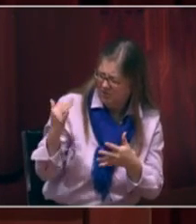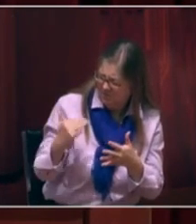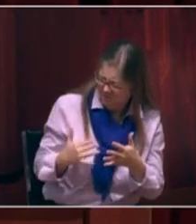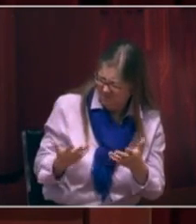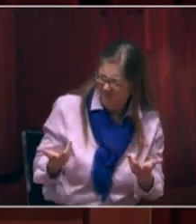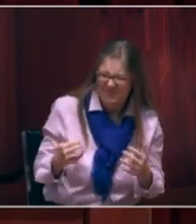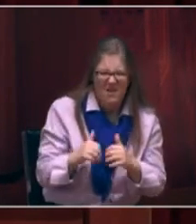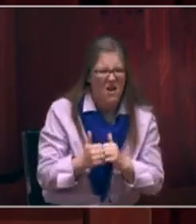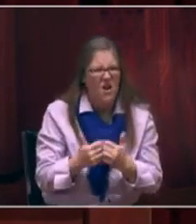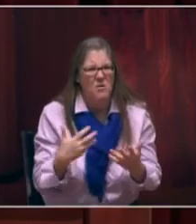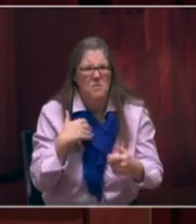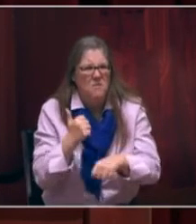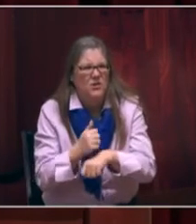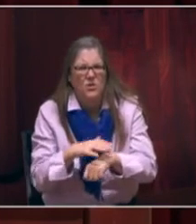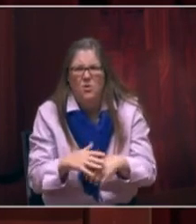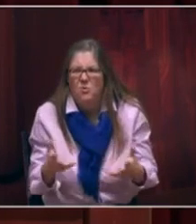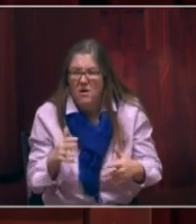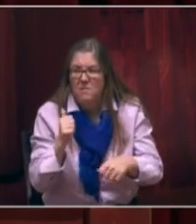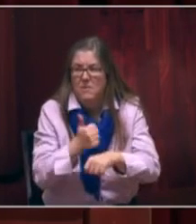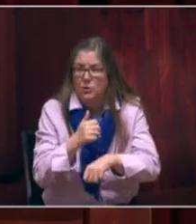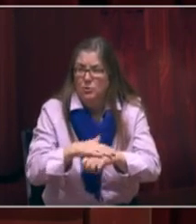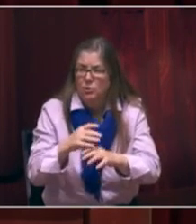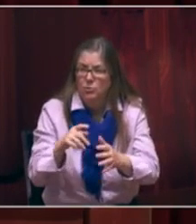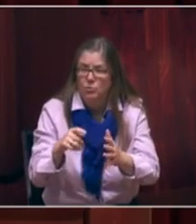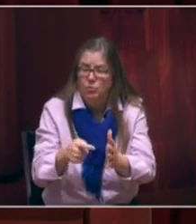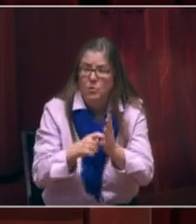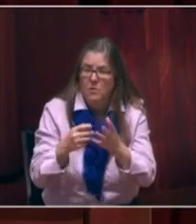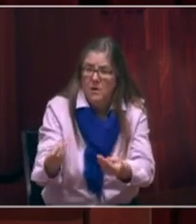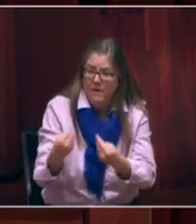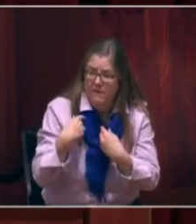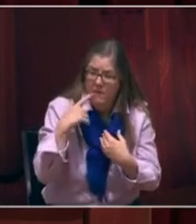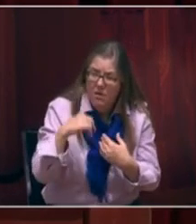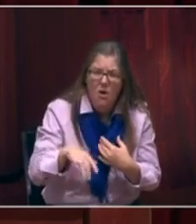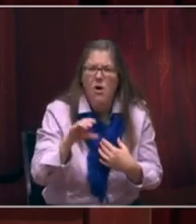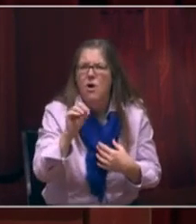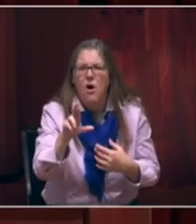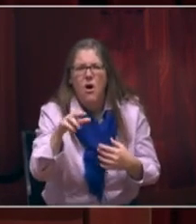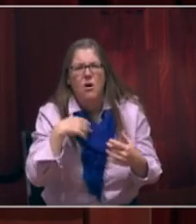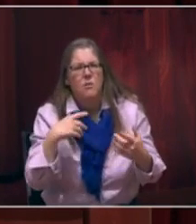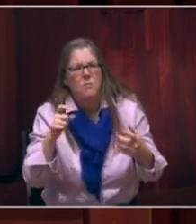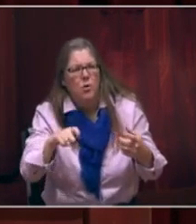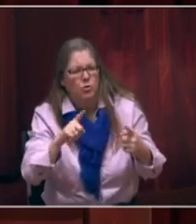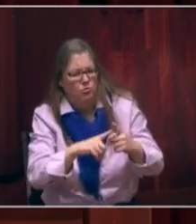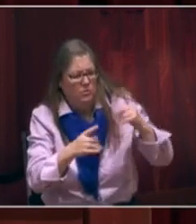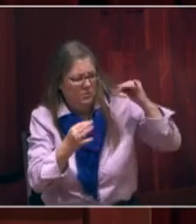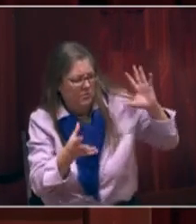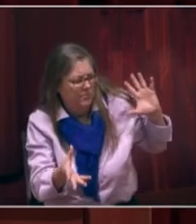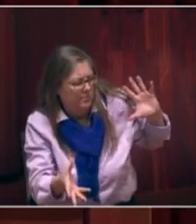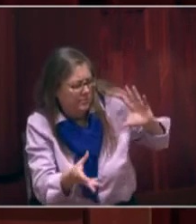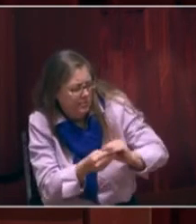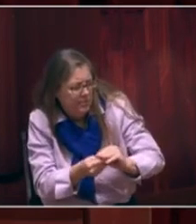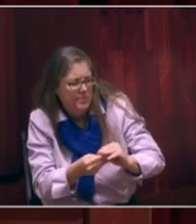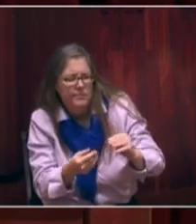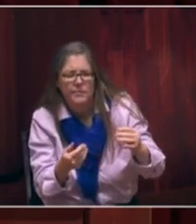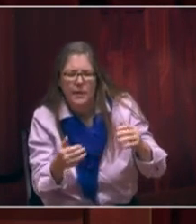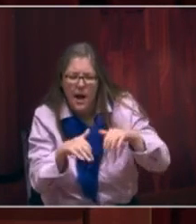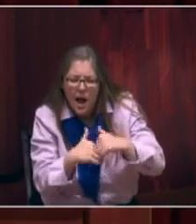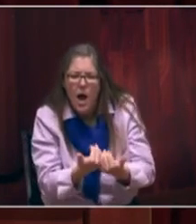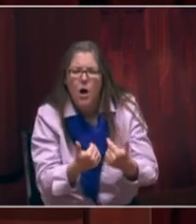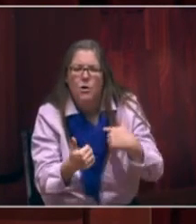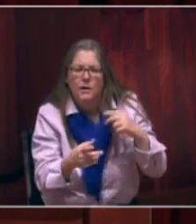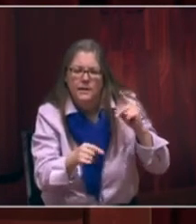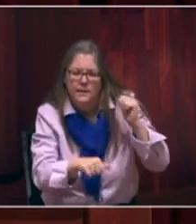would we base that off of the requirement that we were given for this, or are we supposed to be including statements regarding how we